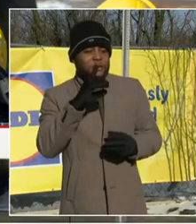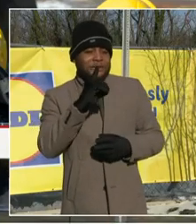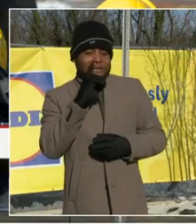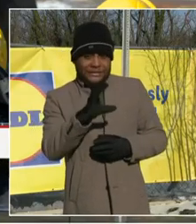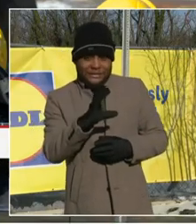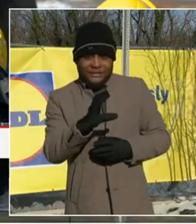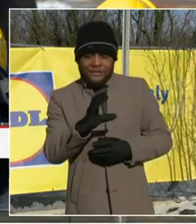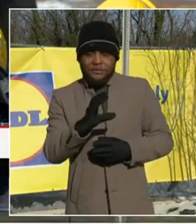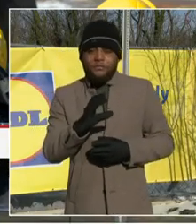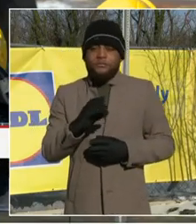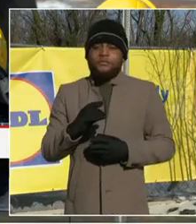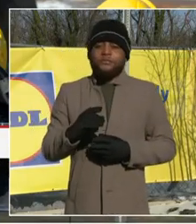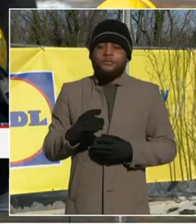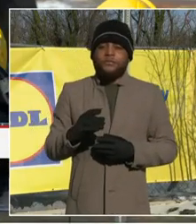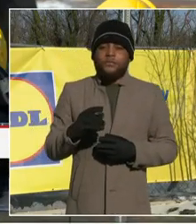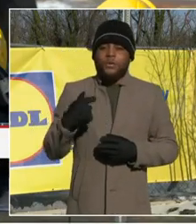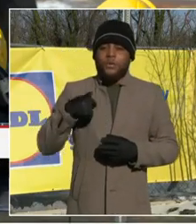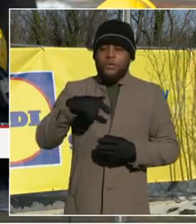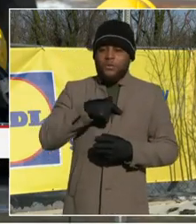wavering.